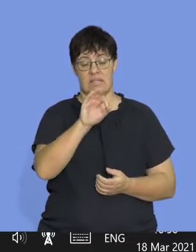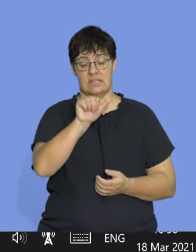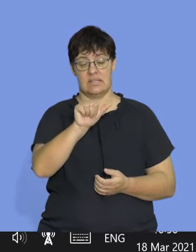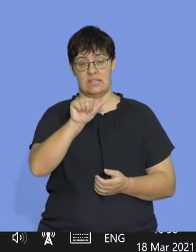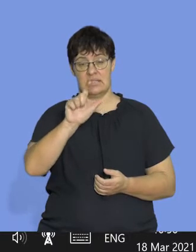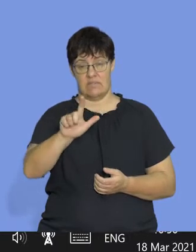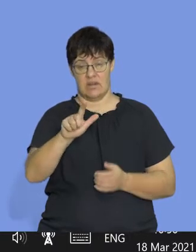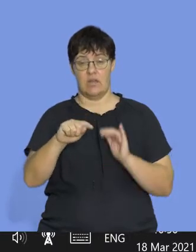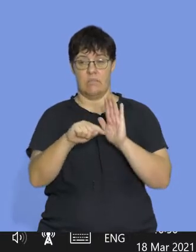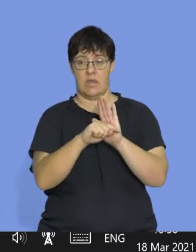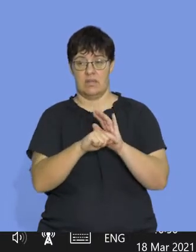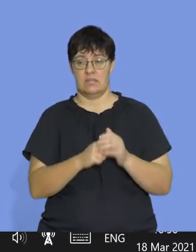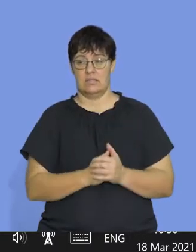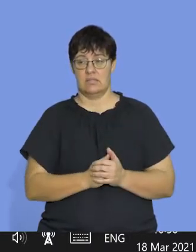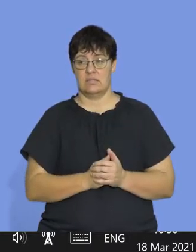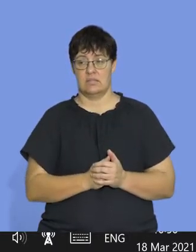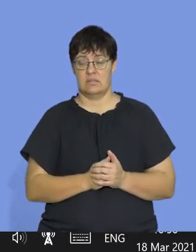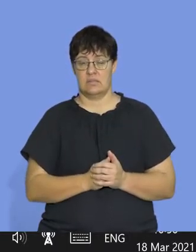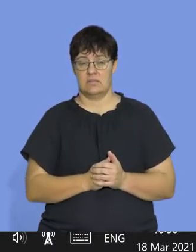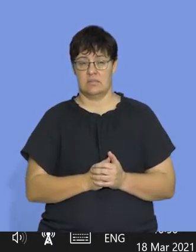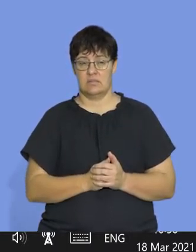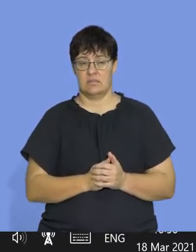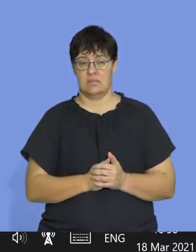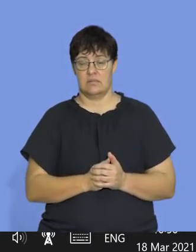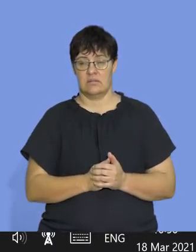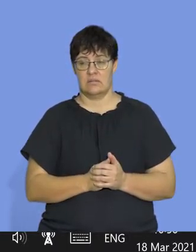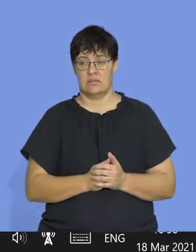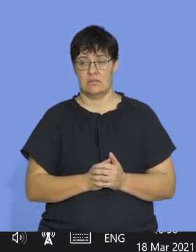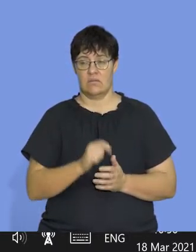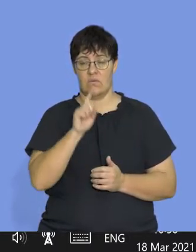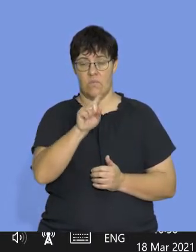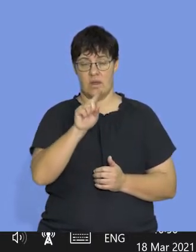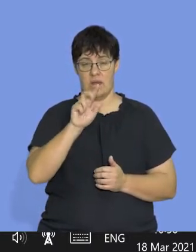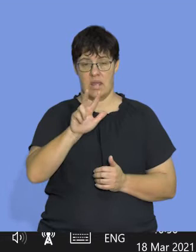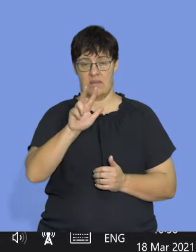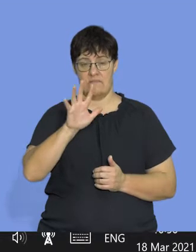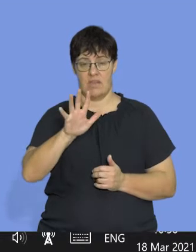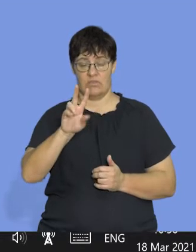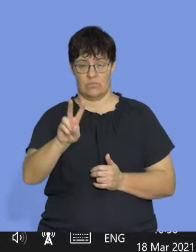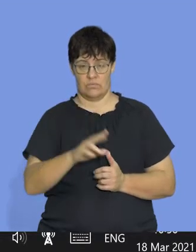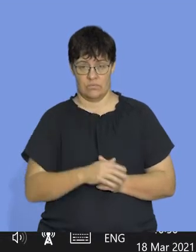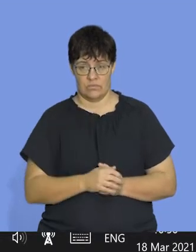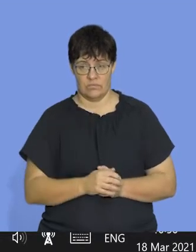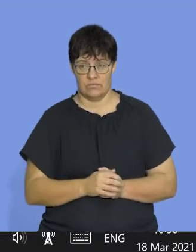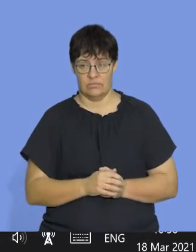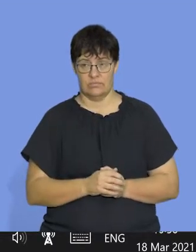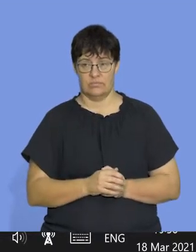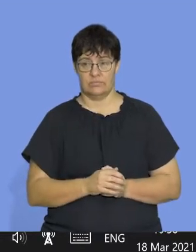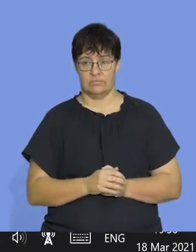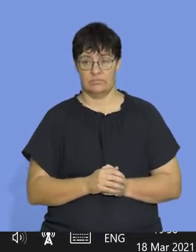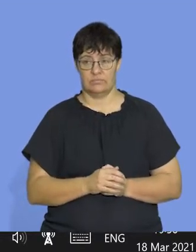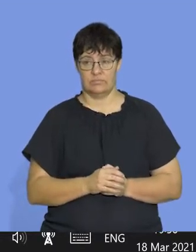1367, okay, 1367 minus, okay, 1852,